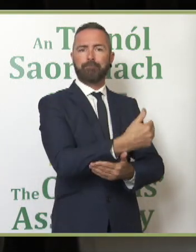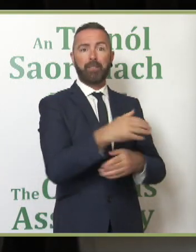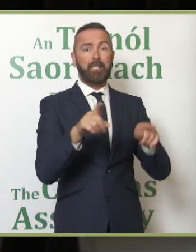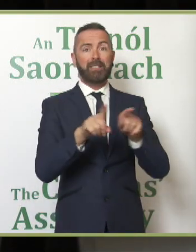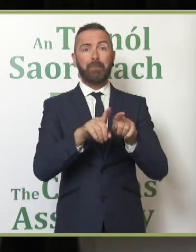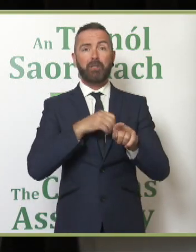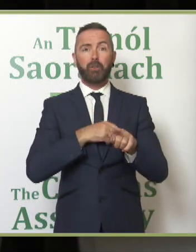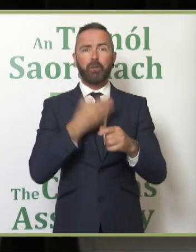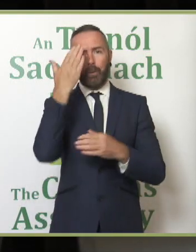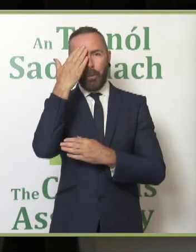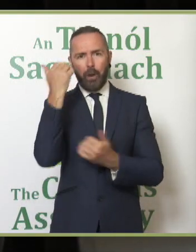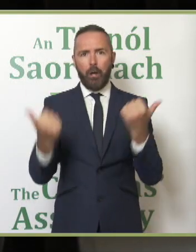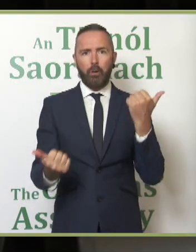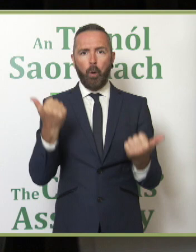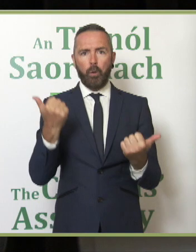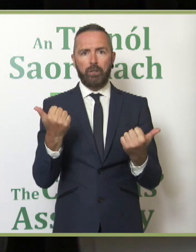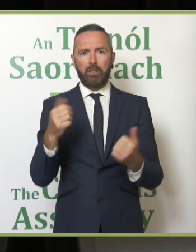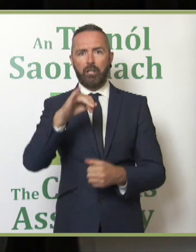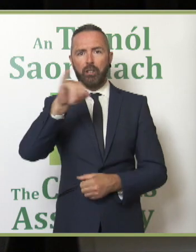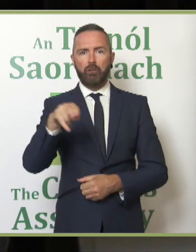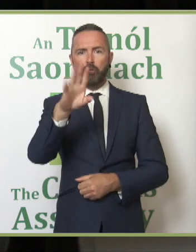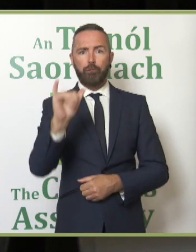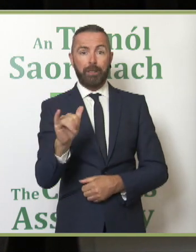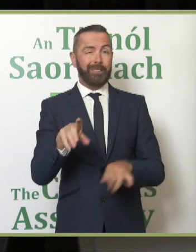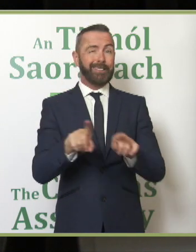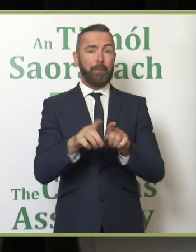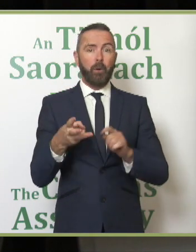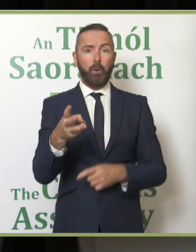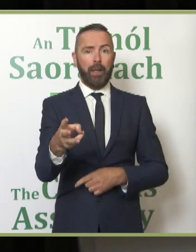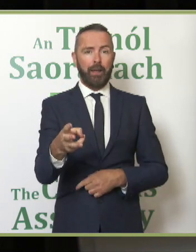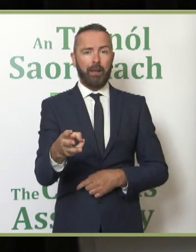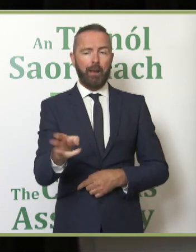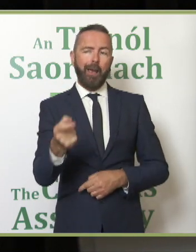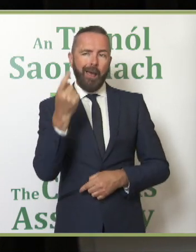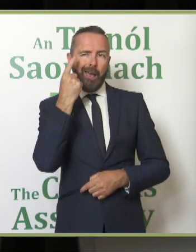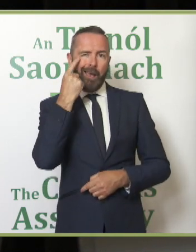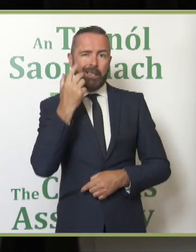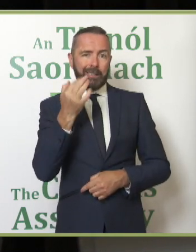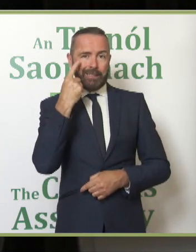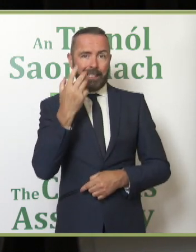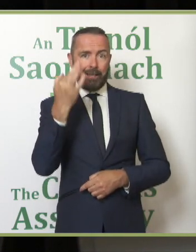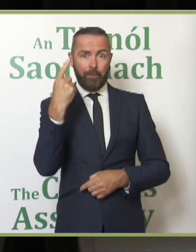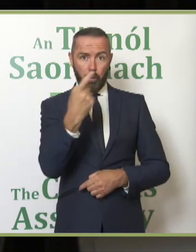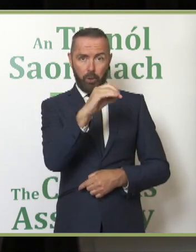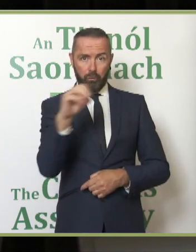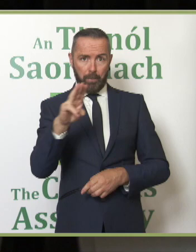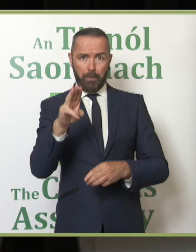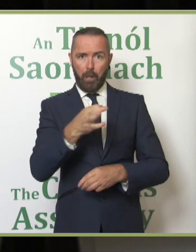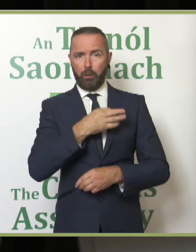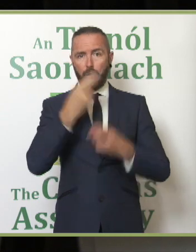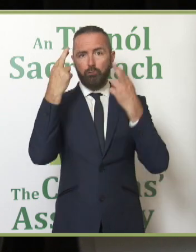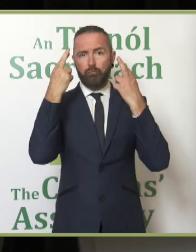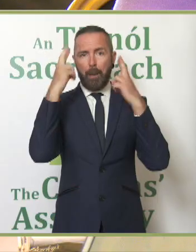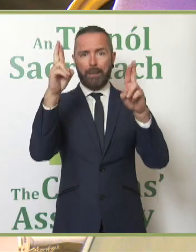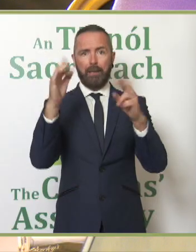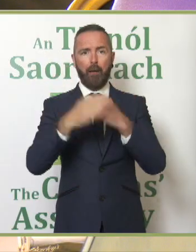jury are selected. And there's a check to make sure that these 100 people are a good representation of